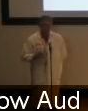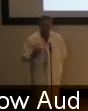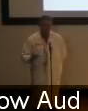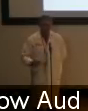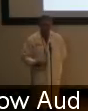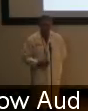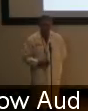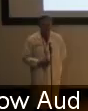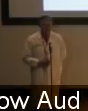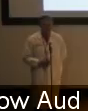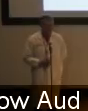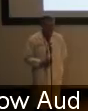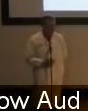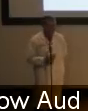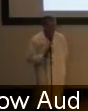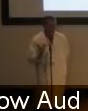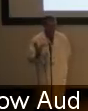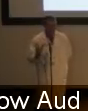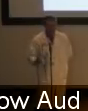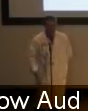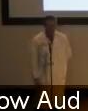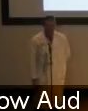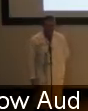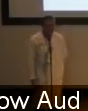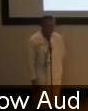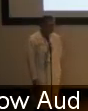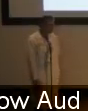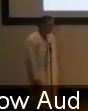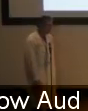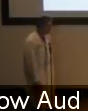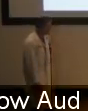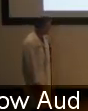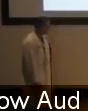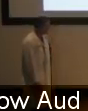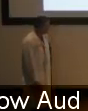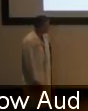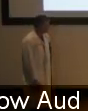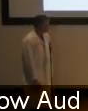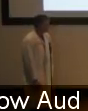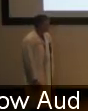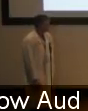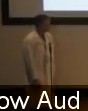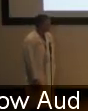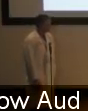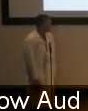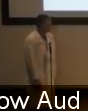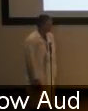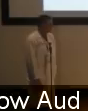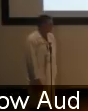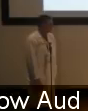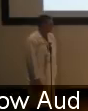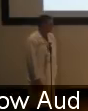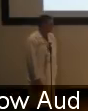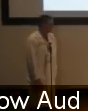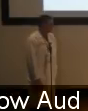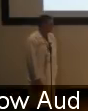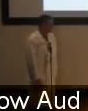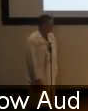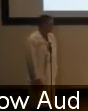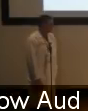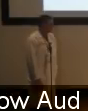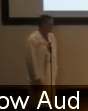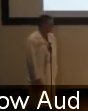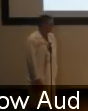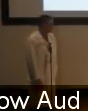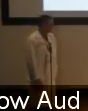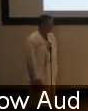ICU to really know what that is. But those are the numbers that we have right now. And you and I talked about this. How many COVID patients are being seen